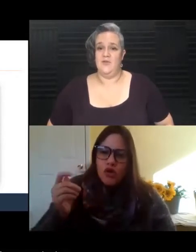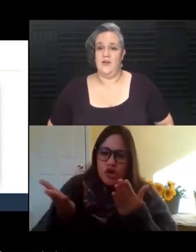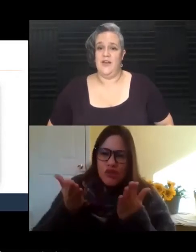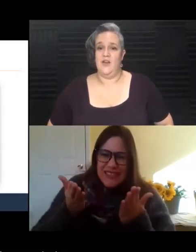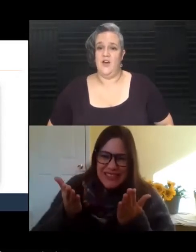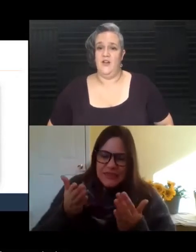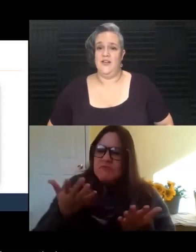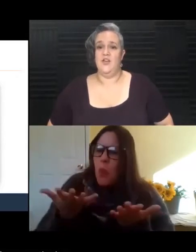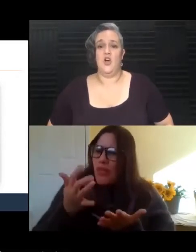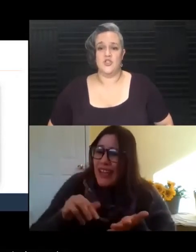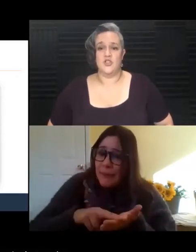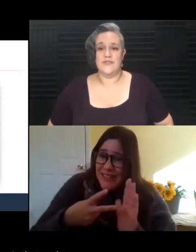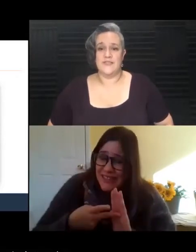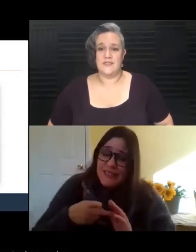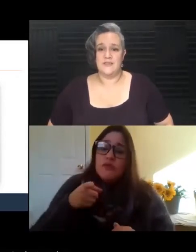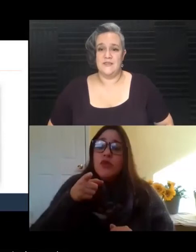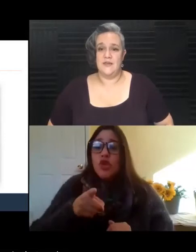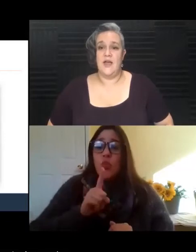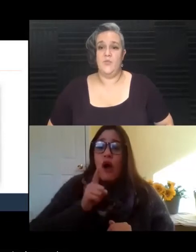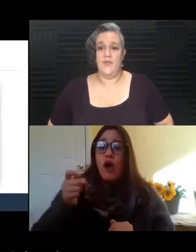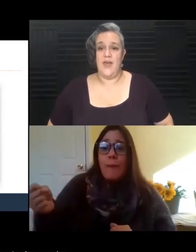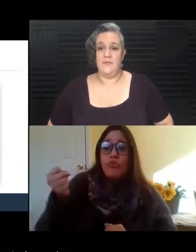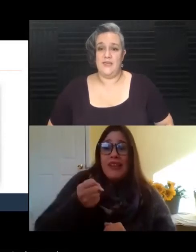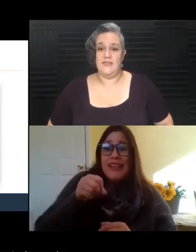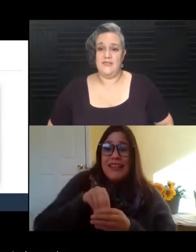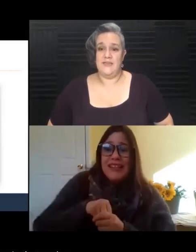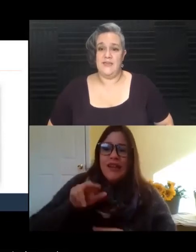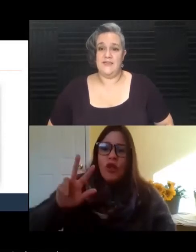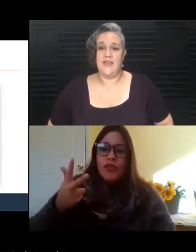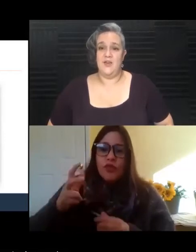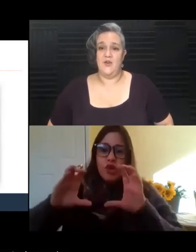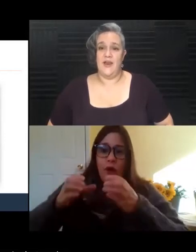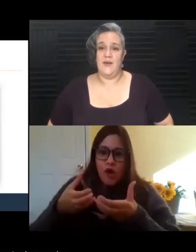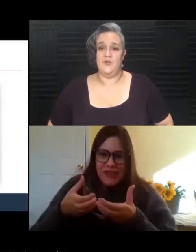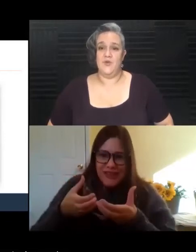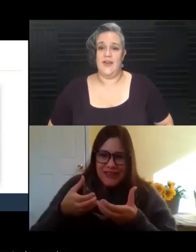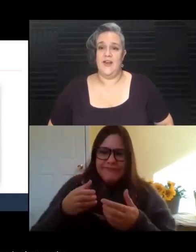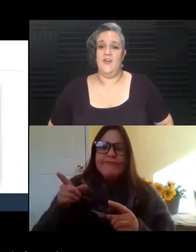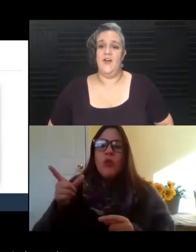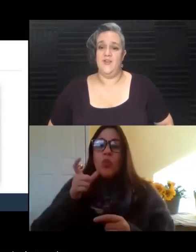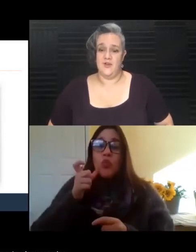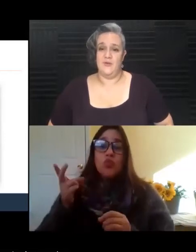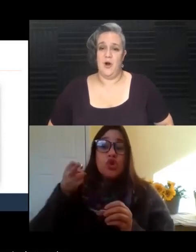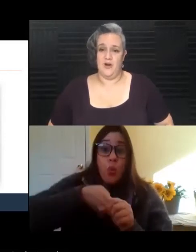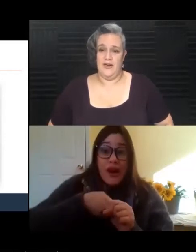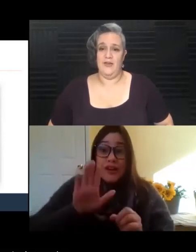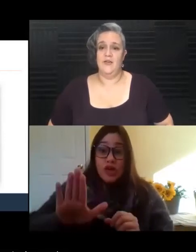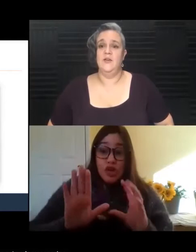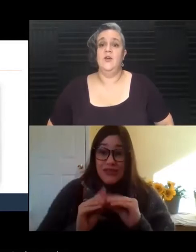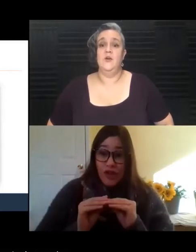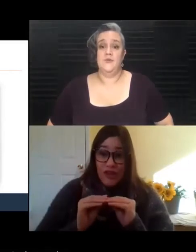token. We call it cart services. And what that means is that you're able to bring in a third